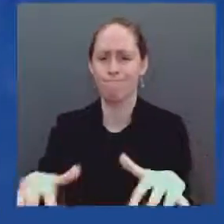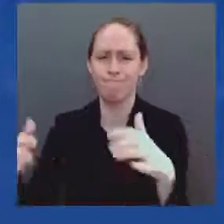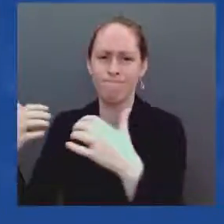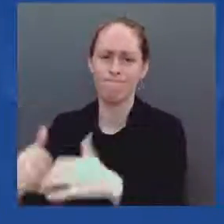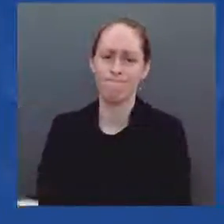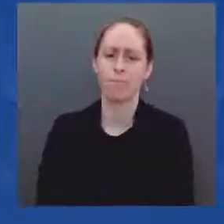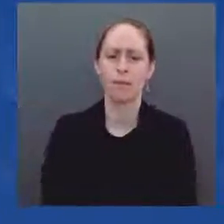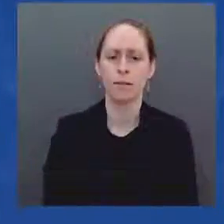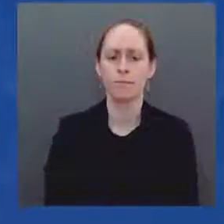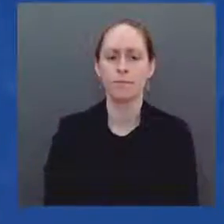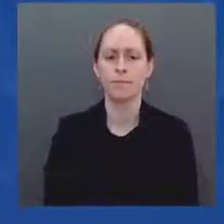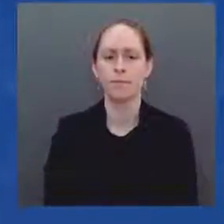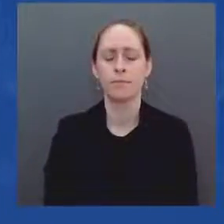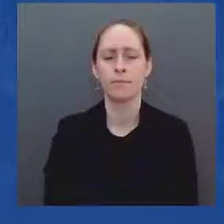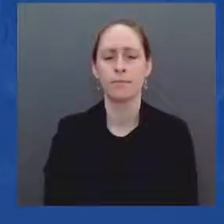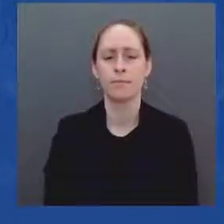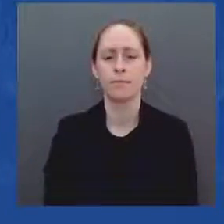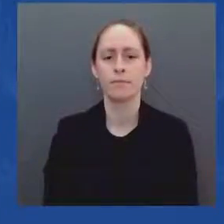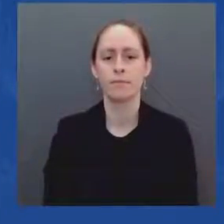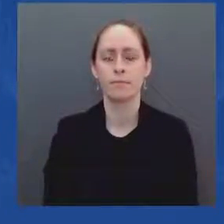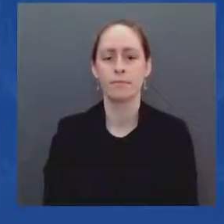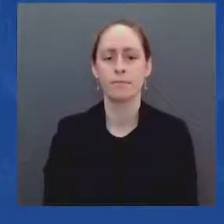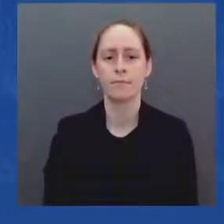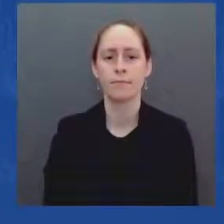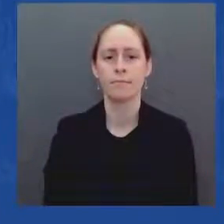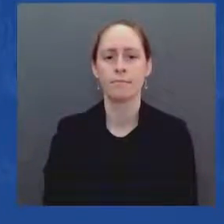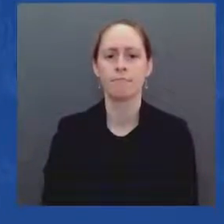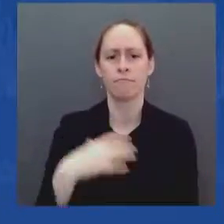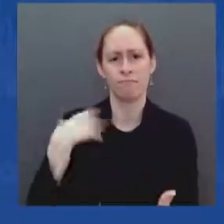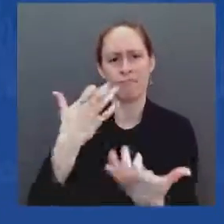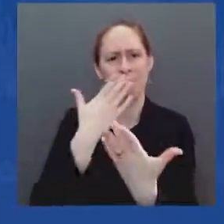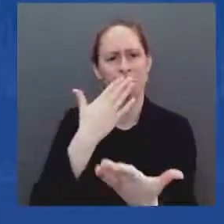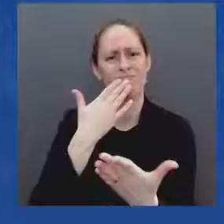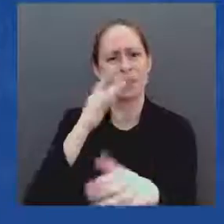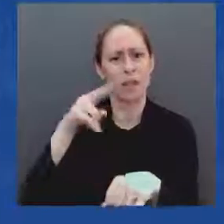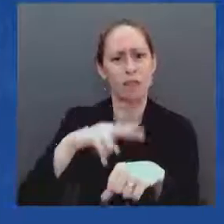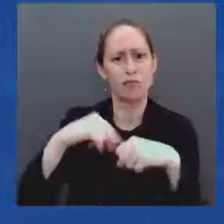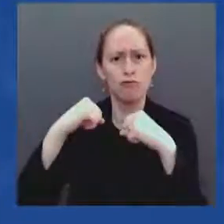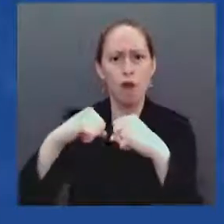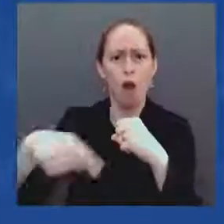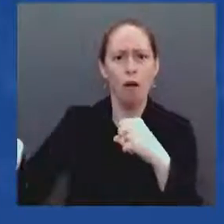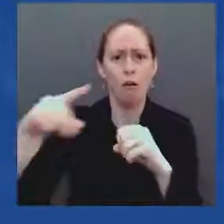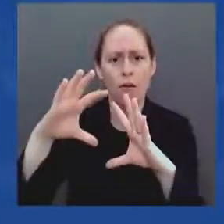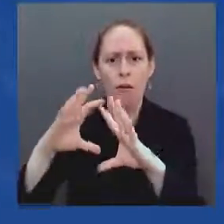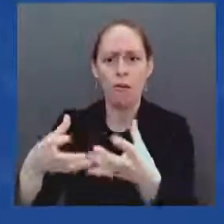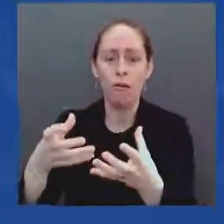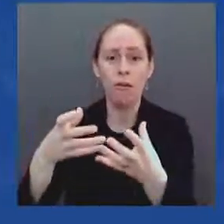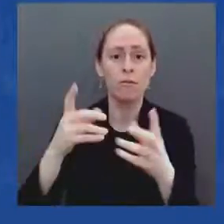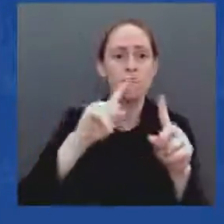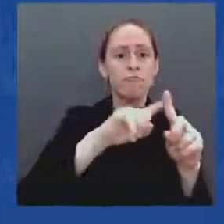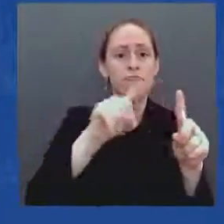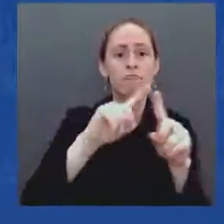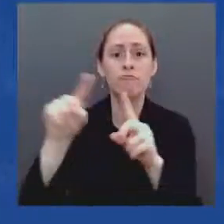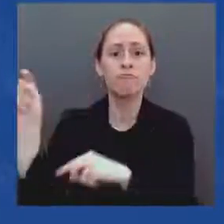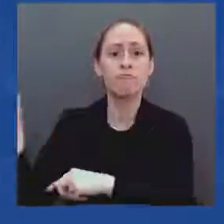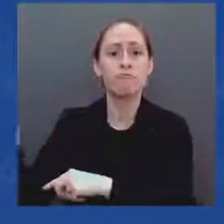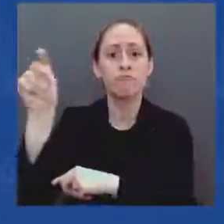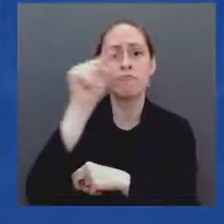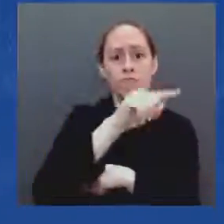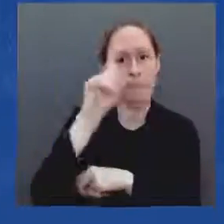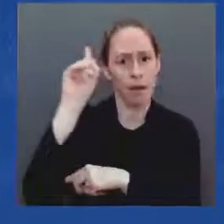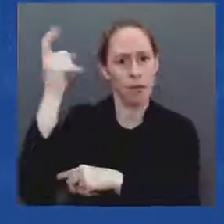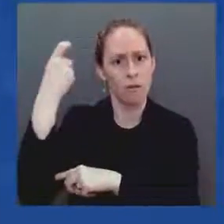with 100% reimbursement. That's been extraordinarily helpful. I also want to thank you for your clarity on